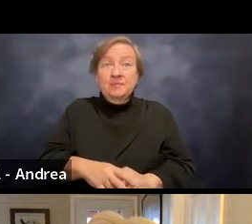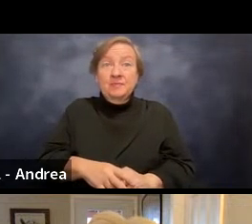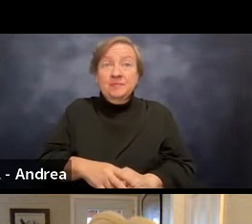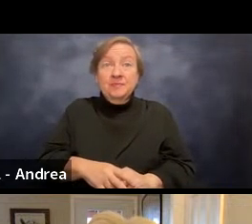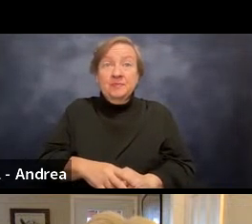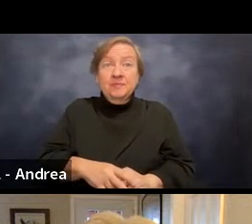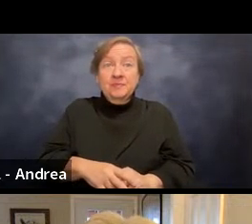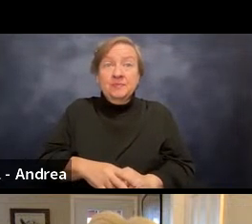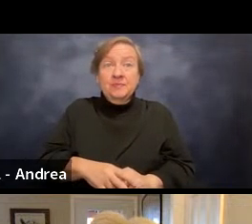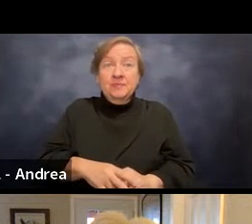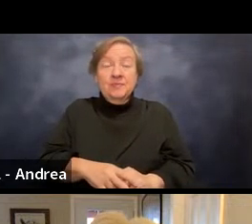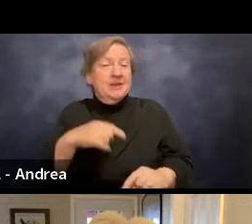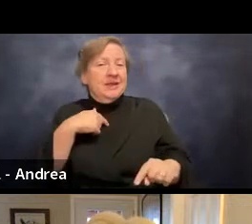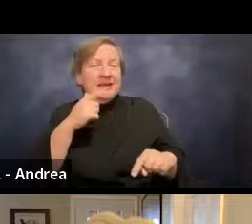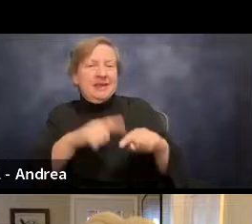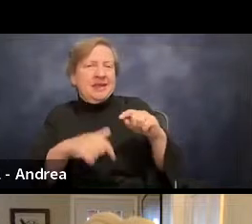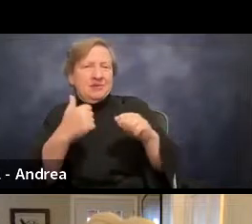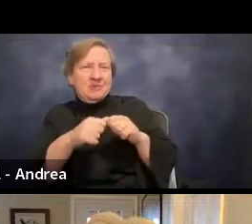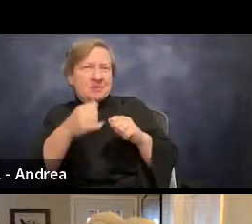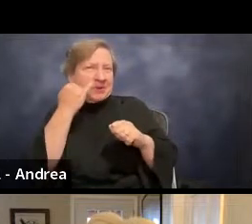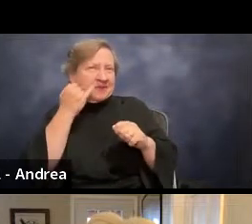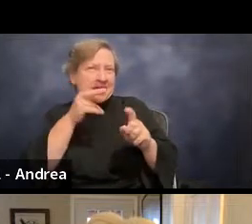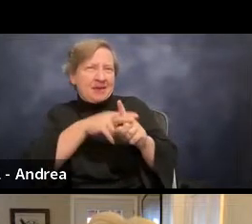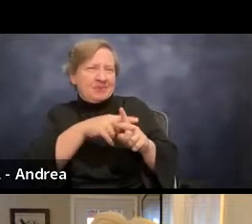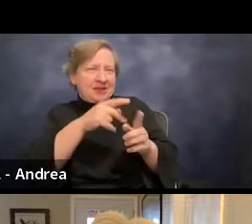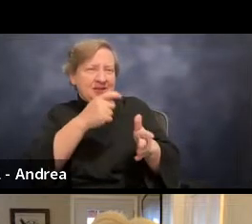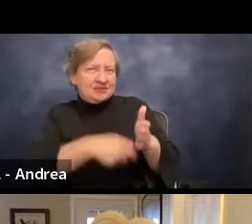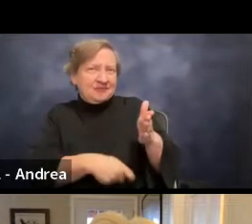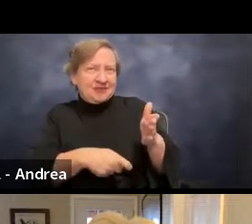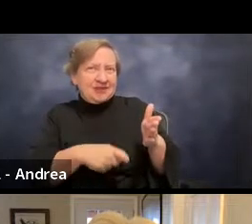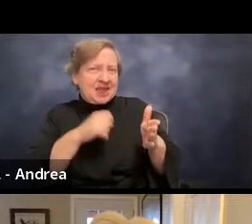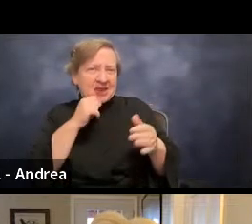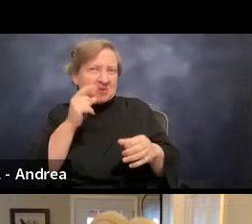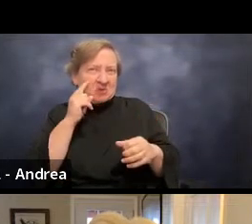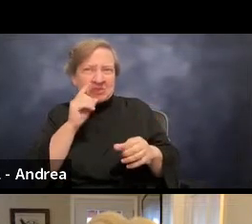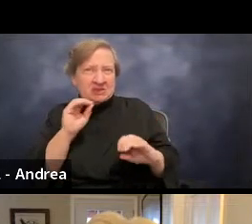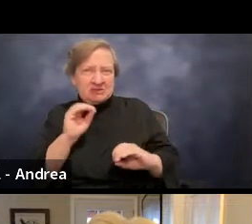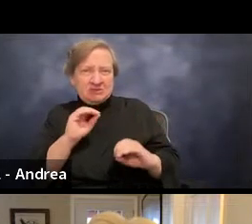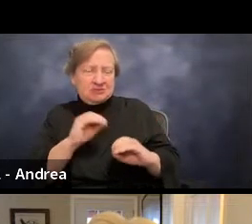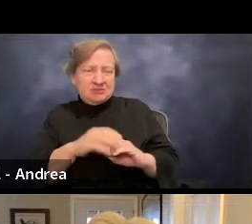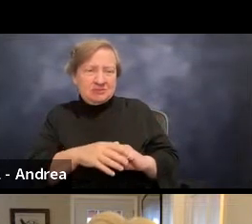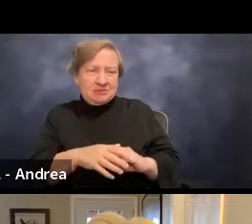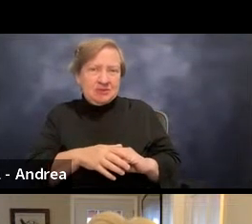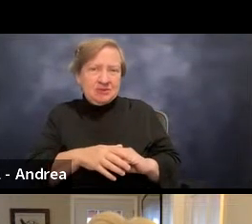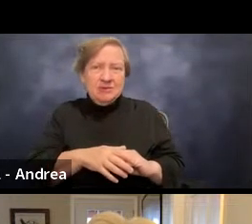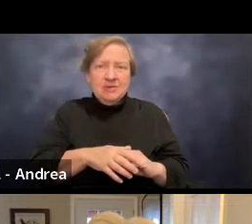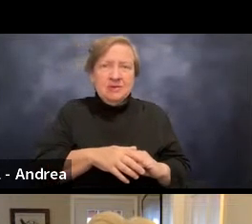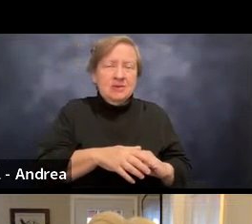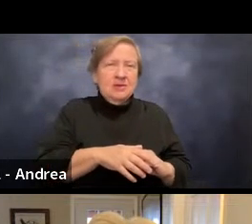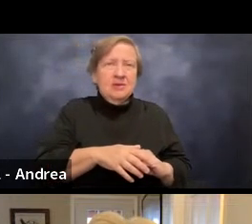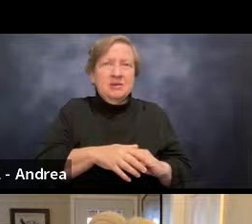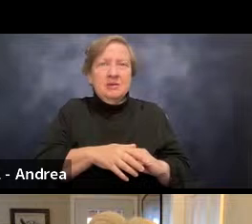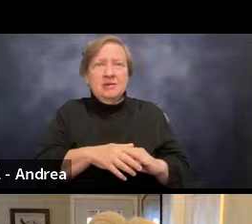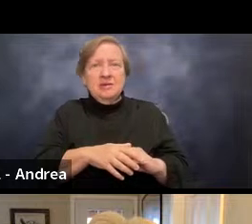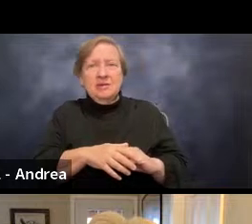I can't recall if there's an application fee. I don't believe there is. So of course. Monica, is